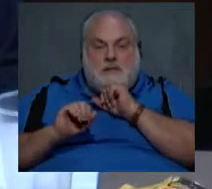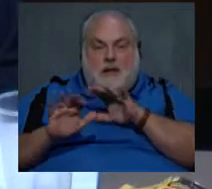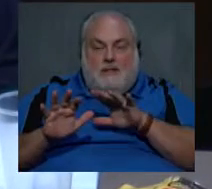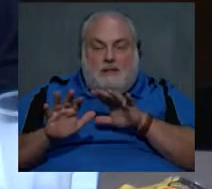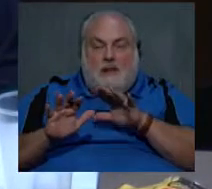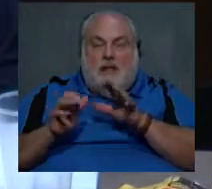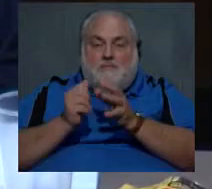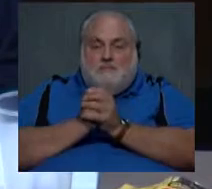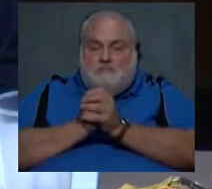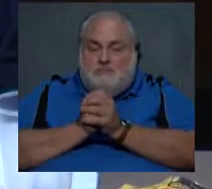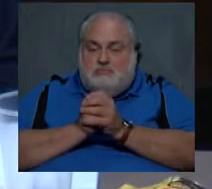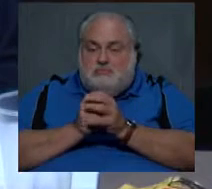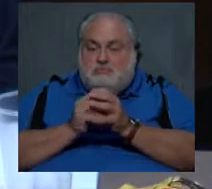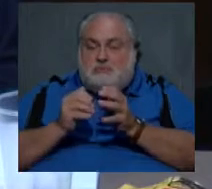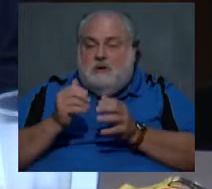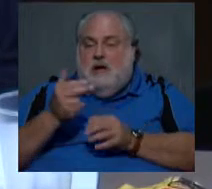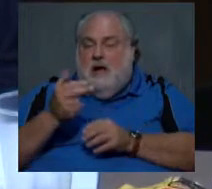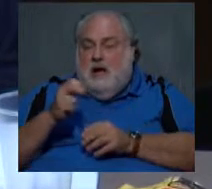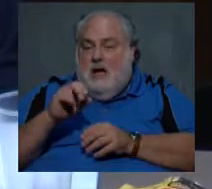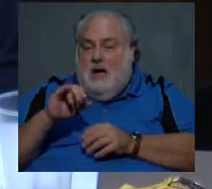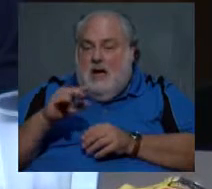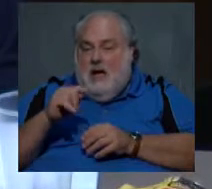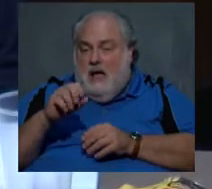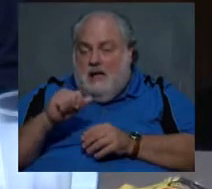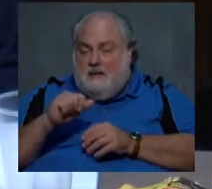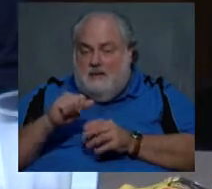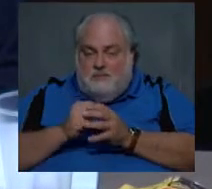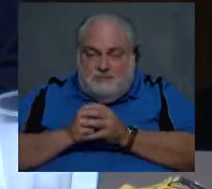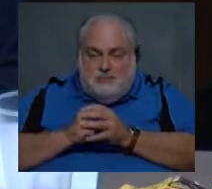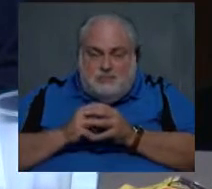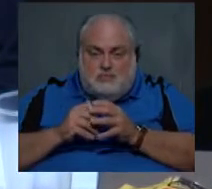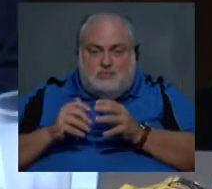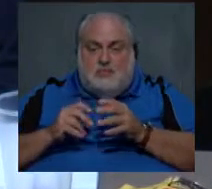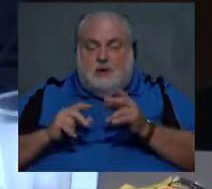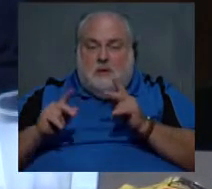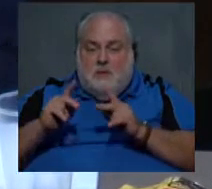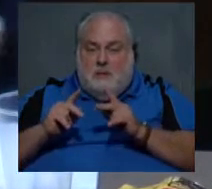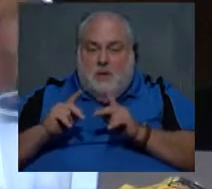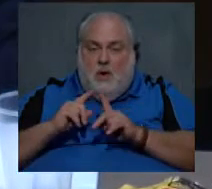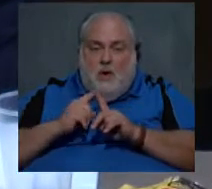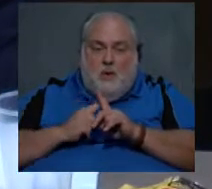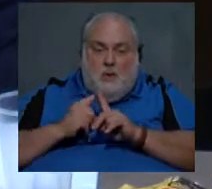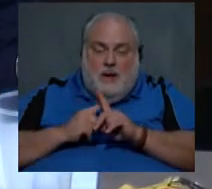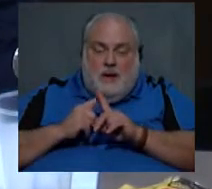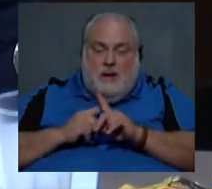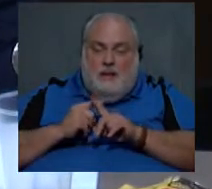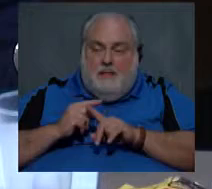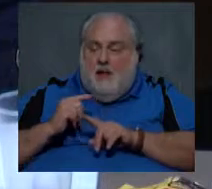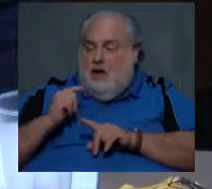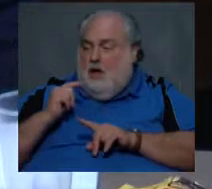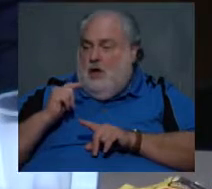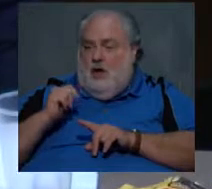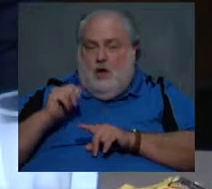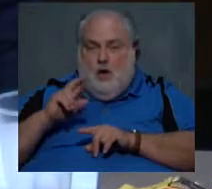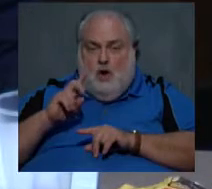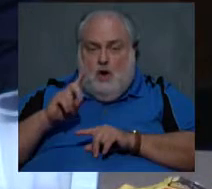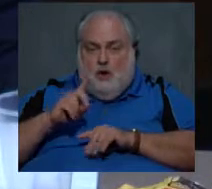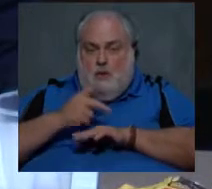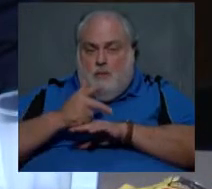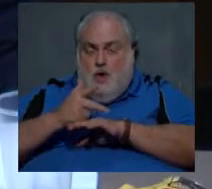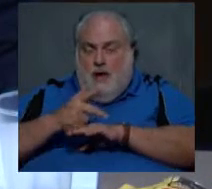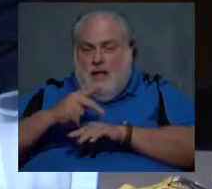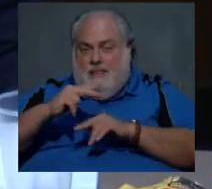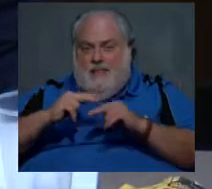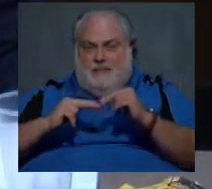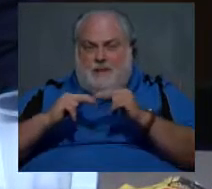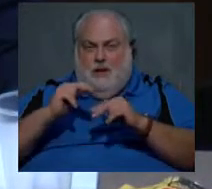there, the Heights that had growth. People are renting backyards to park in. This building